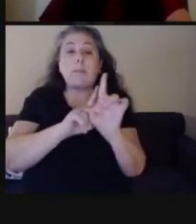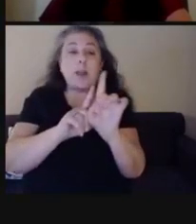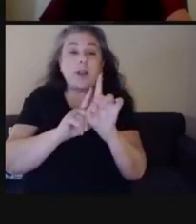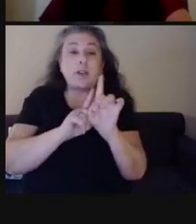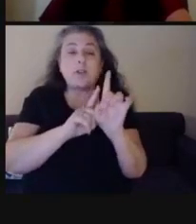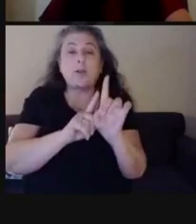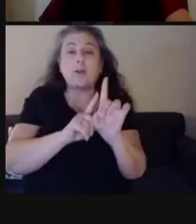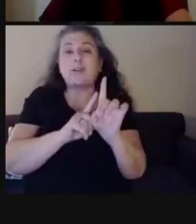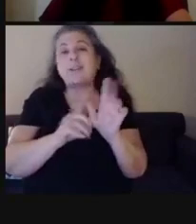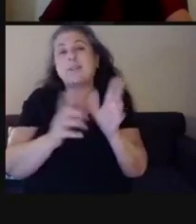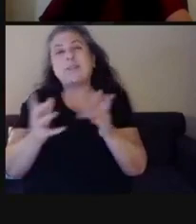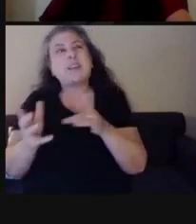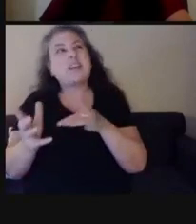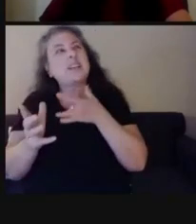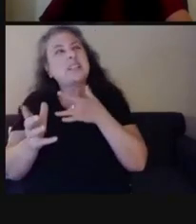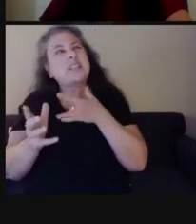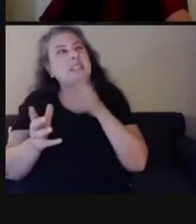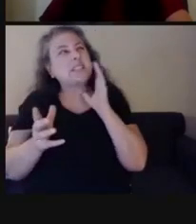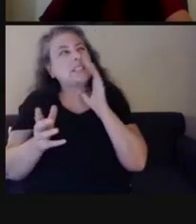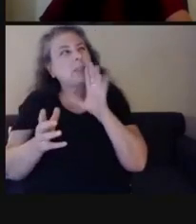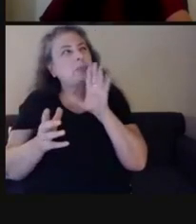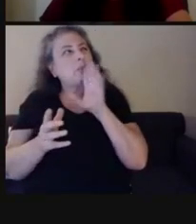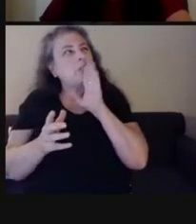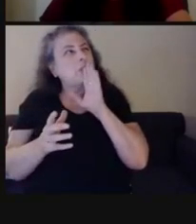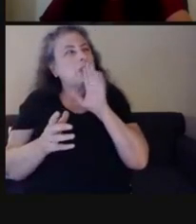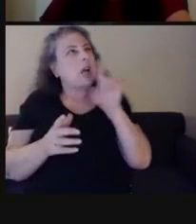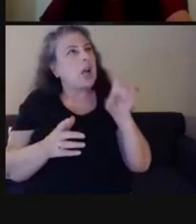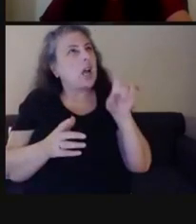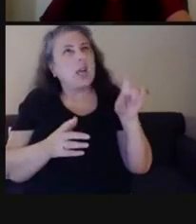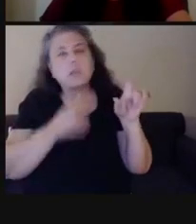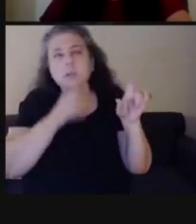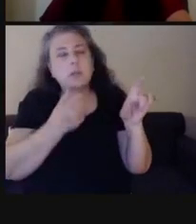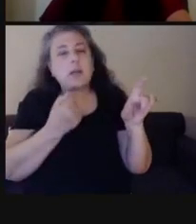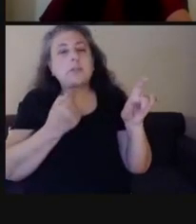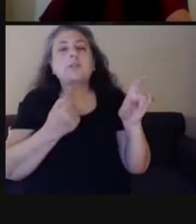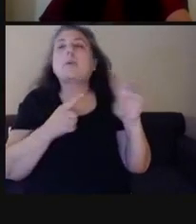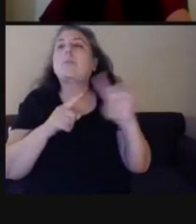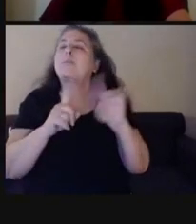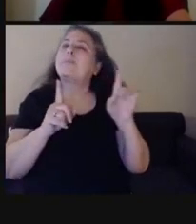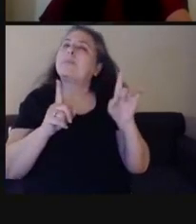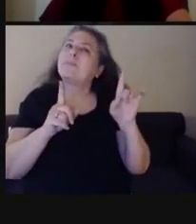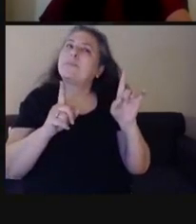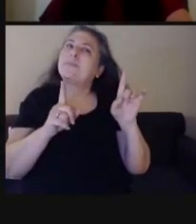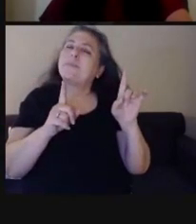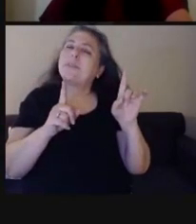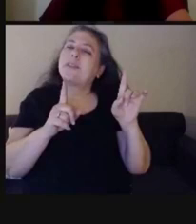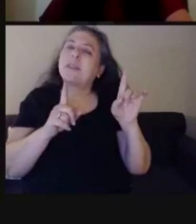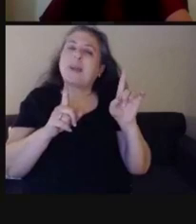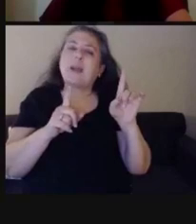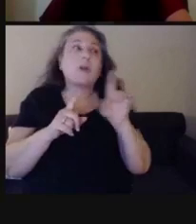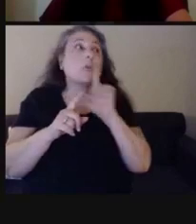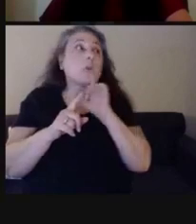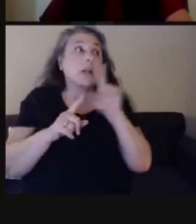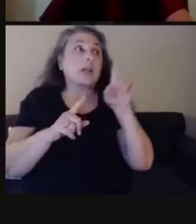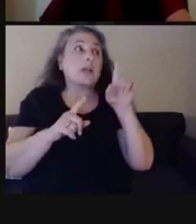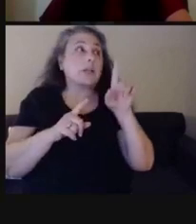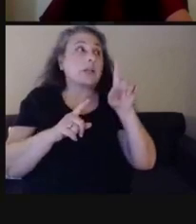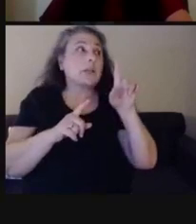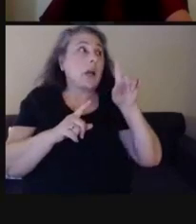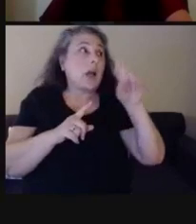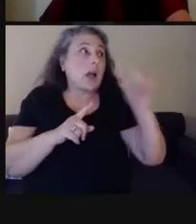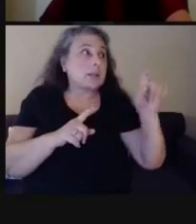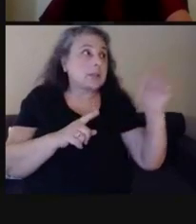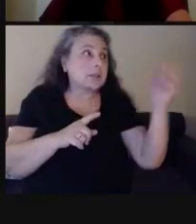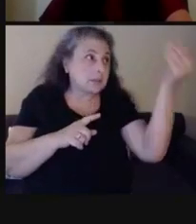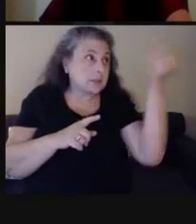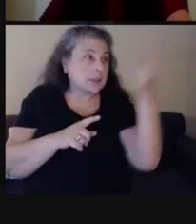it may feel and seem frustrating at first, but that's really, I'm getting what I'm supposed to be getting at the